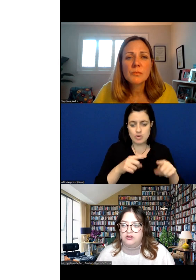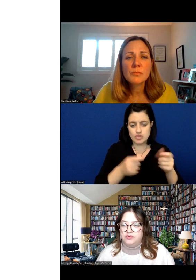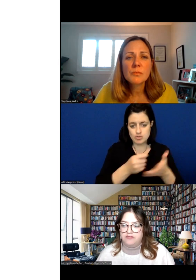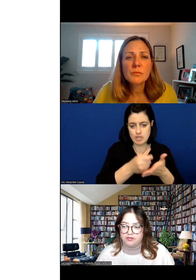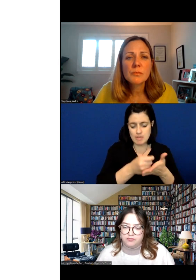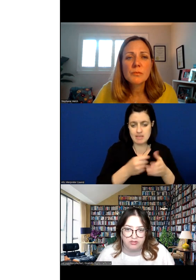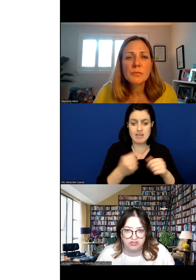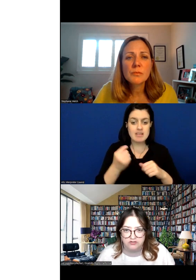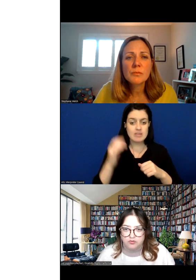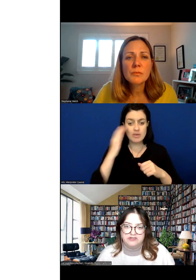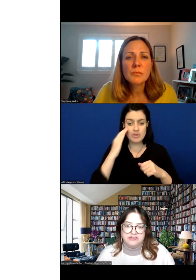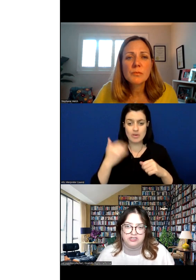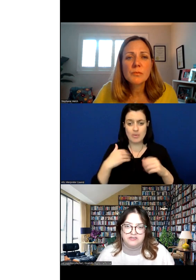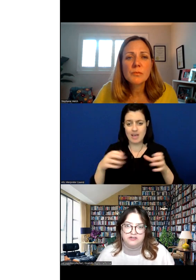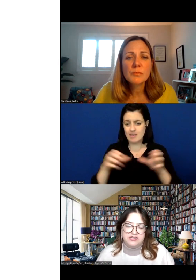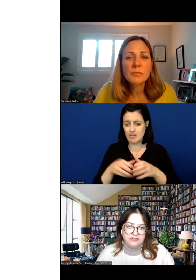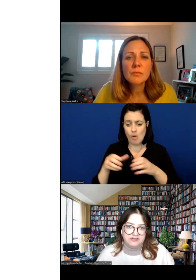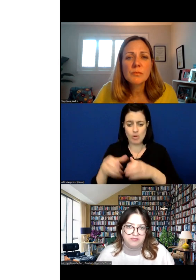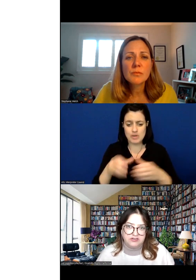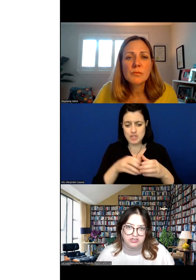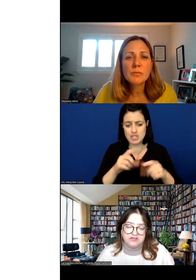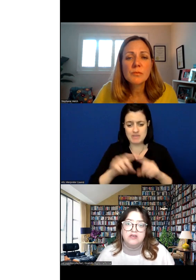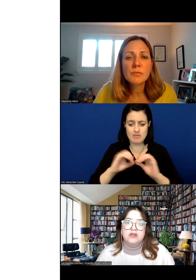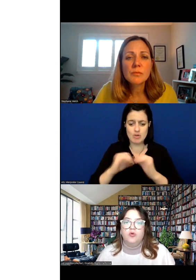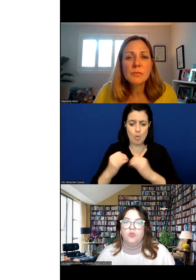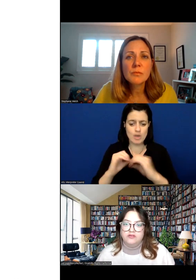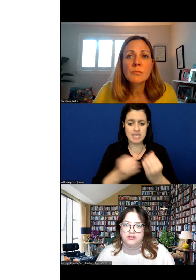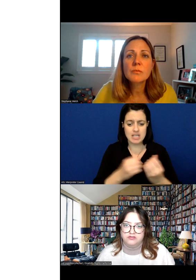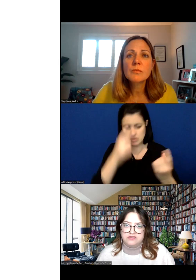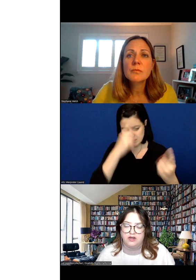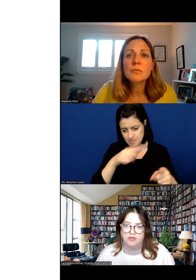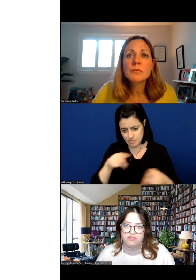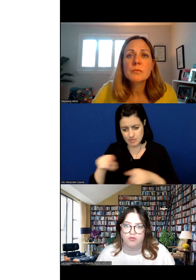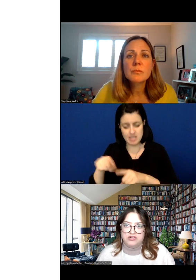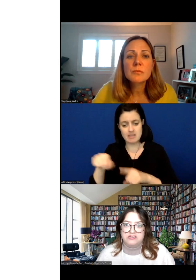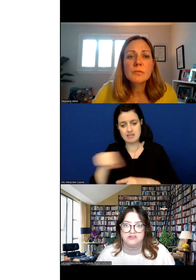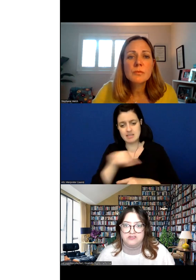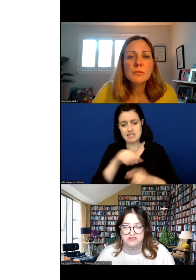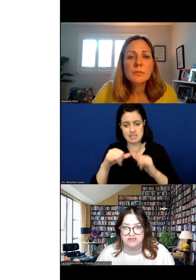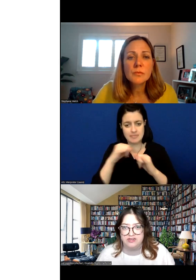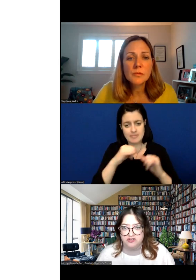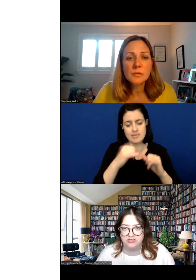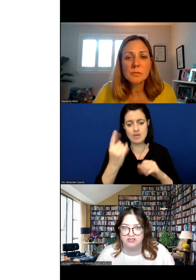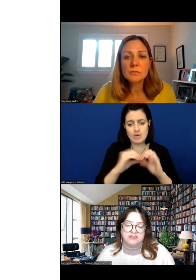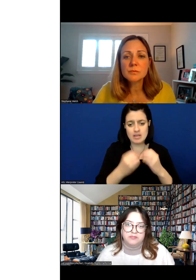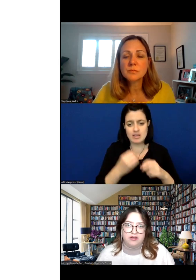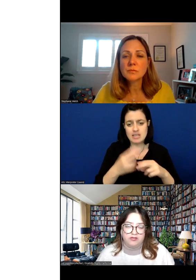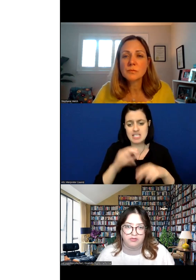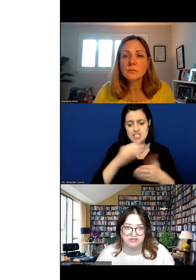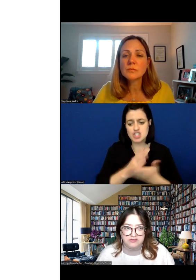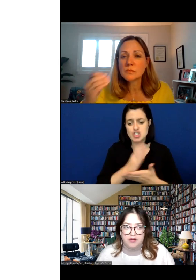our, we have a coalition of organizations that are taking these same positions. One of those organizations is Justice and Aging, and there